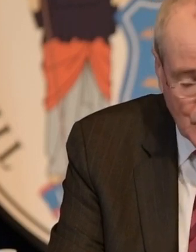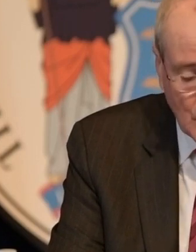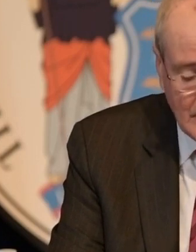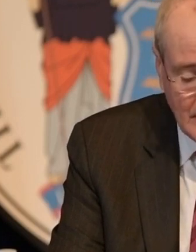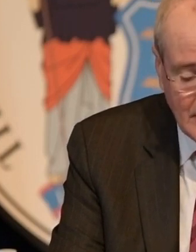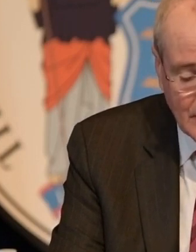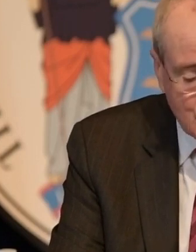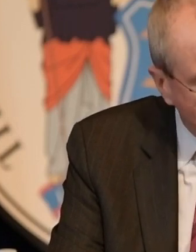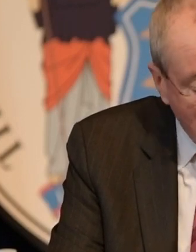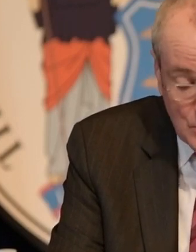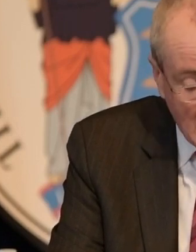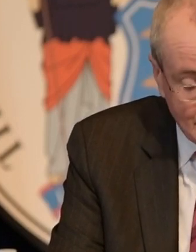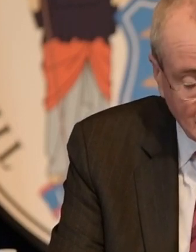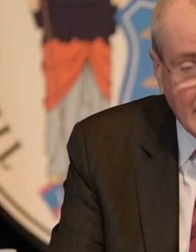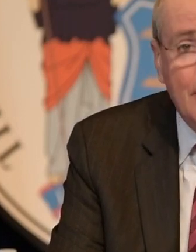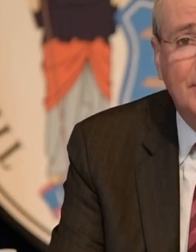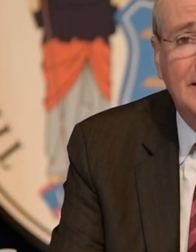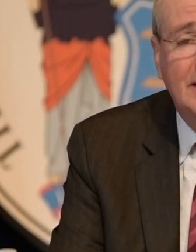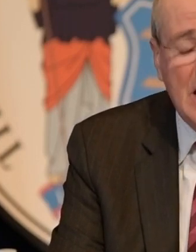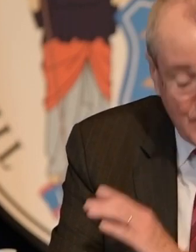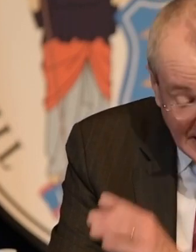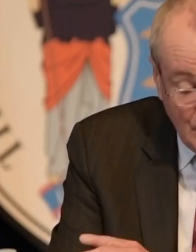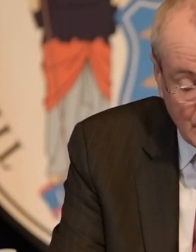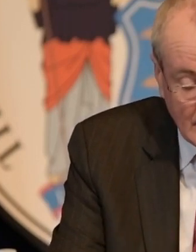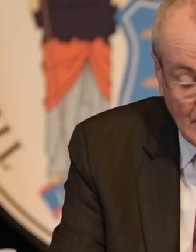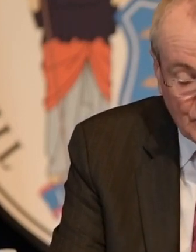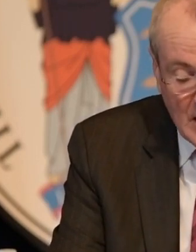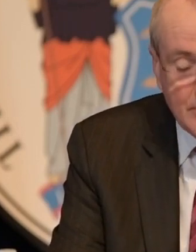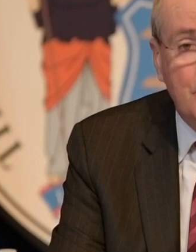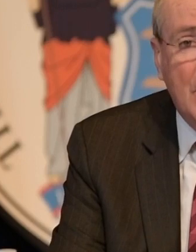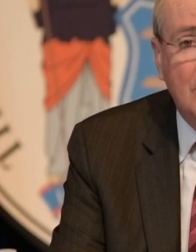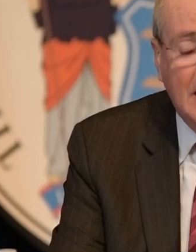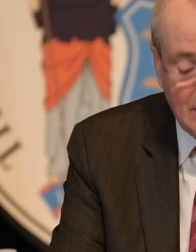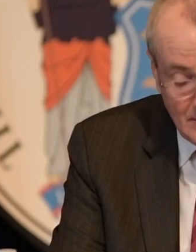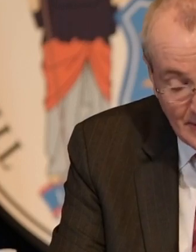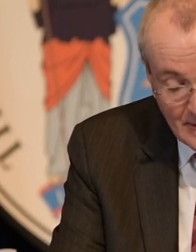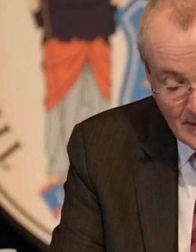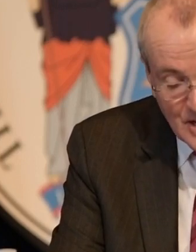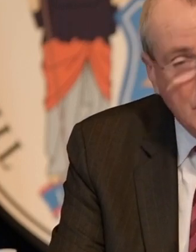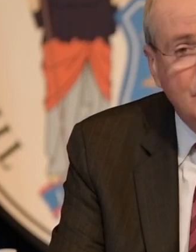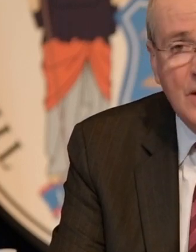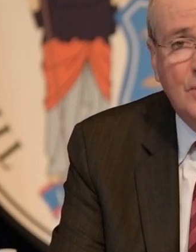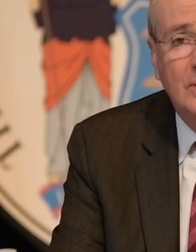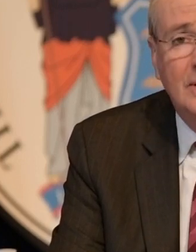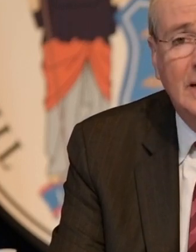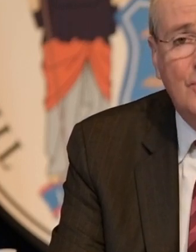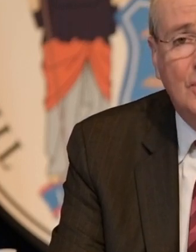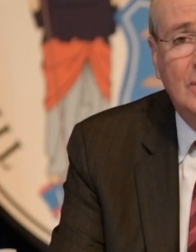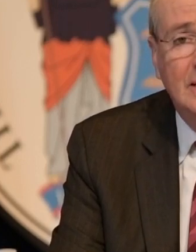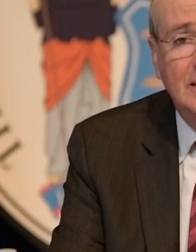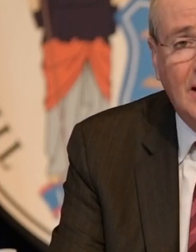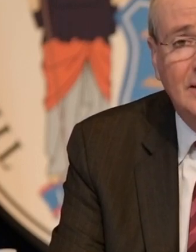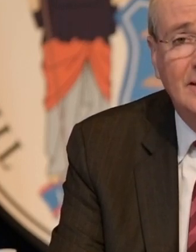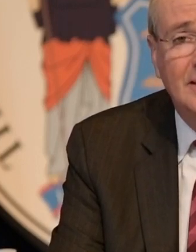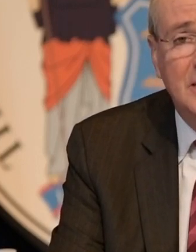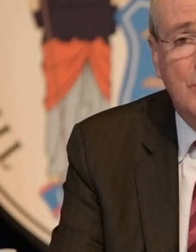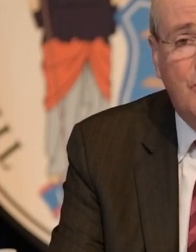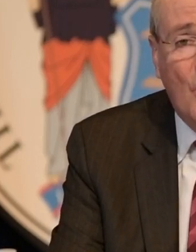you're doing. This is no time to let up. If anything, it's time to bear down as we've never, ever